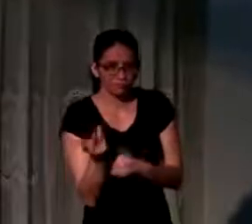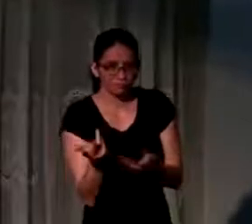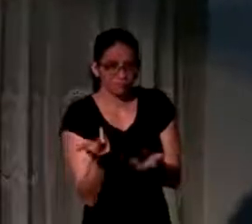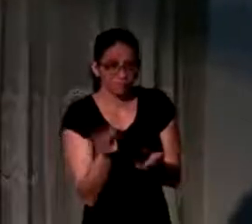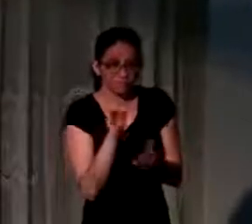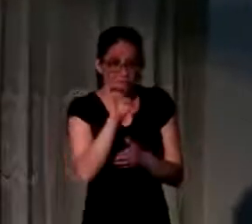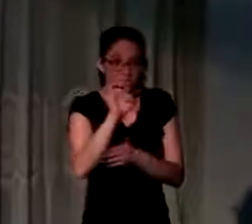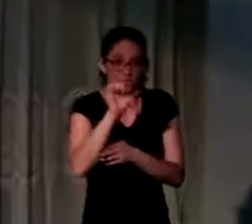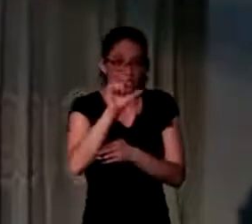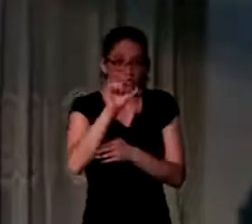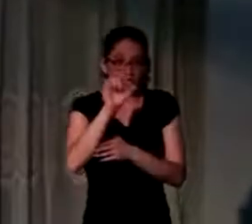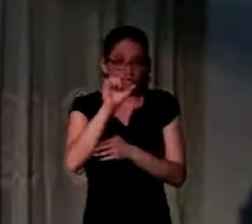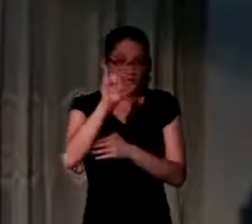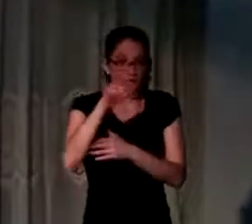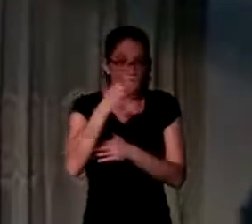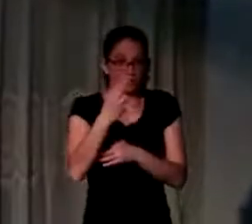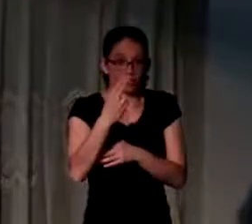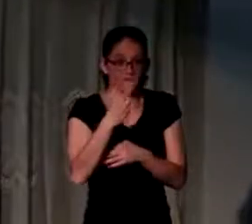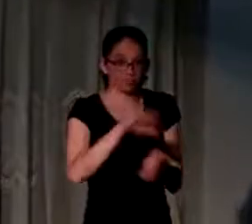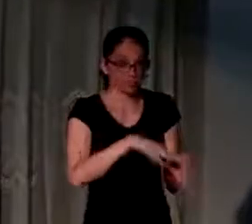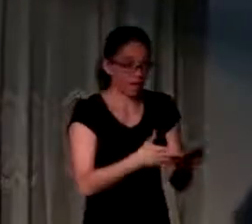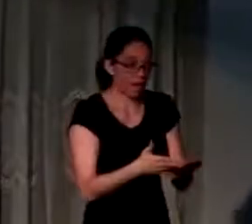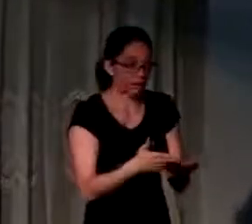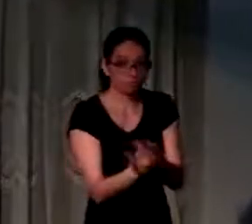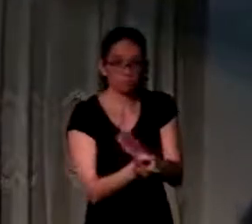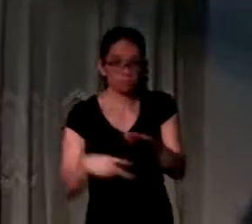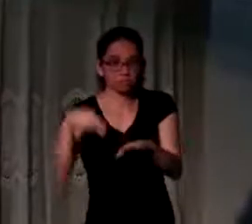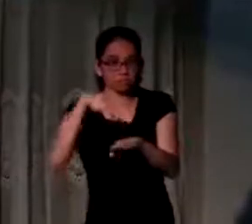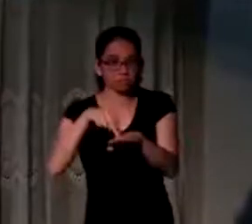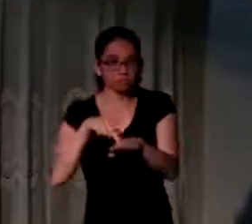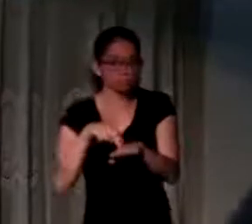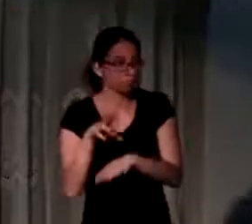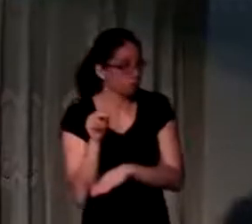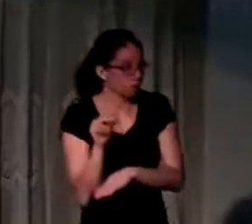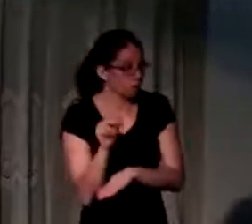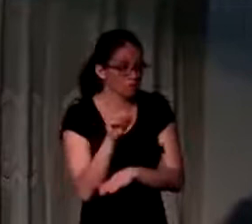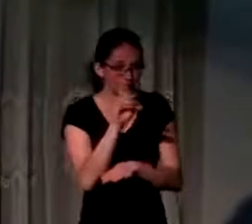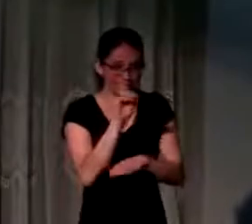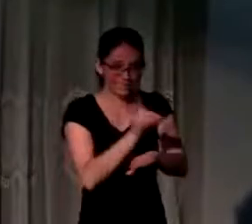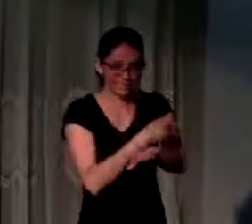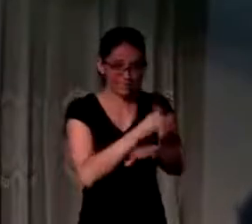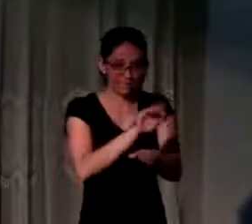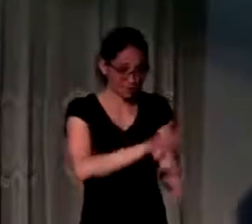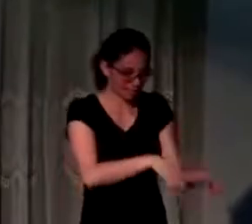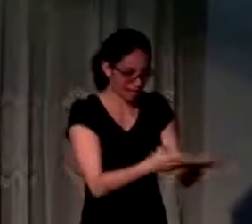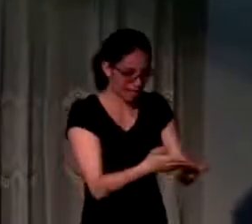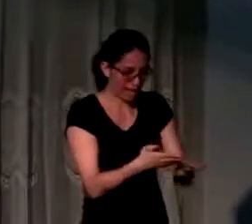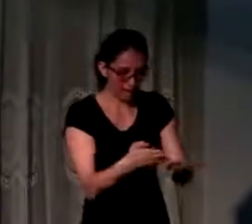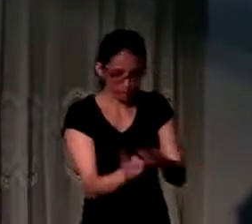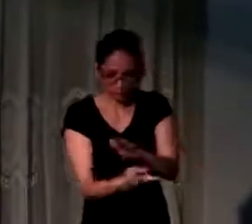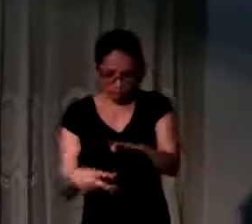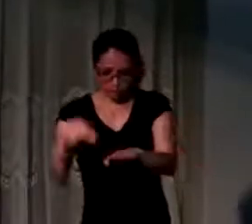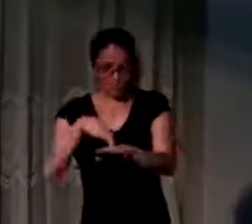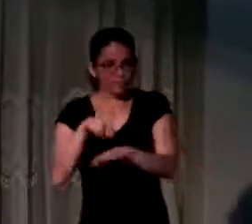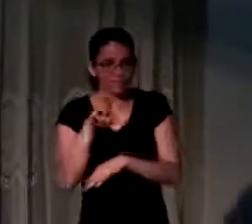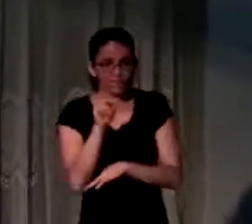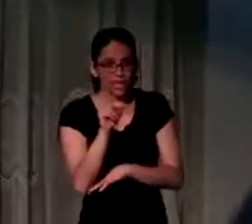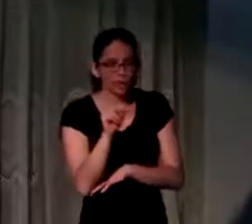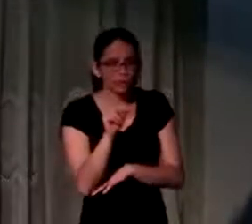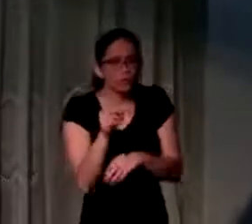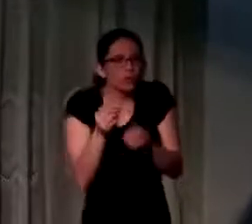Elisha died, he didn't come back. David died, he didn't come back. Who could prove it? If a man dies, shall he live